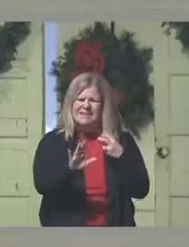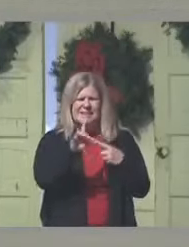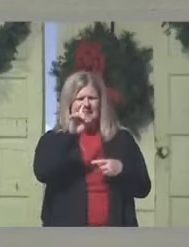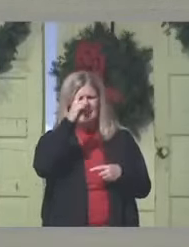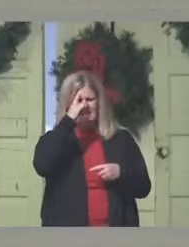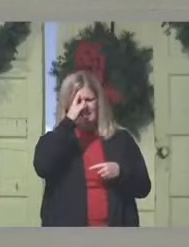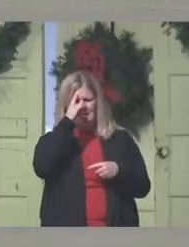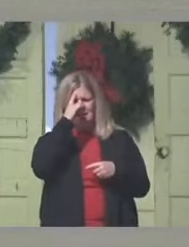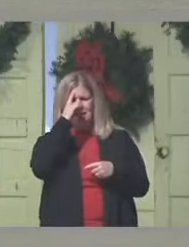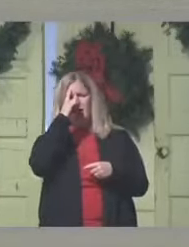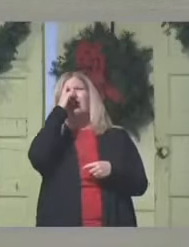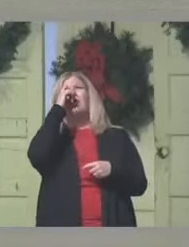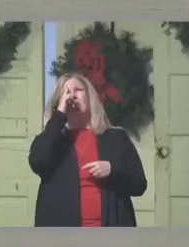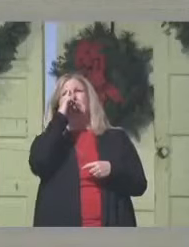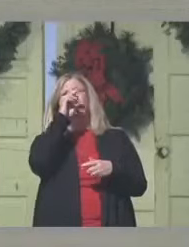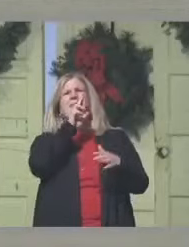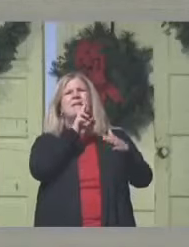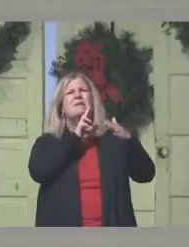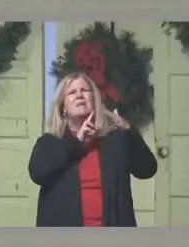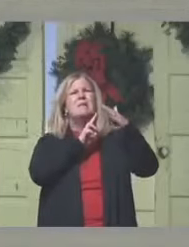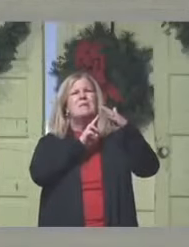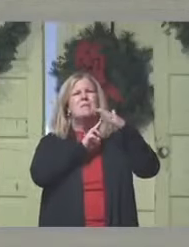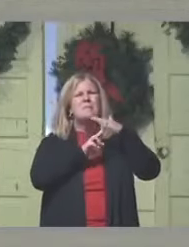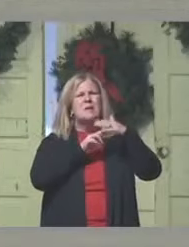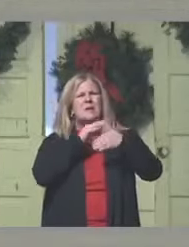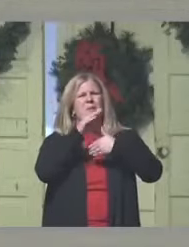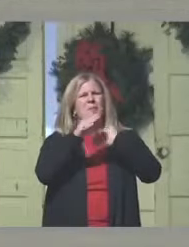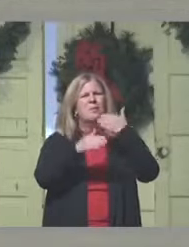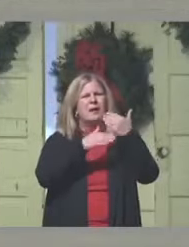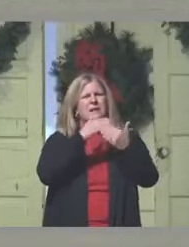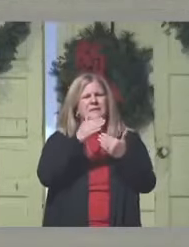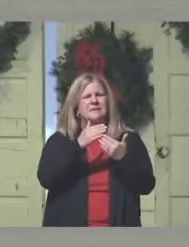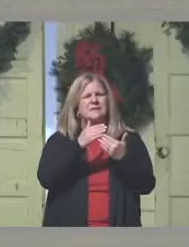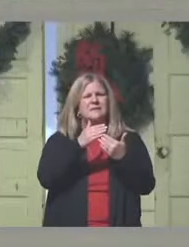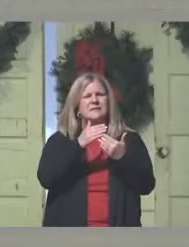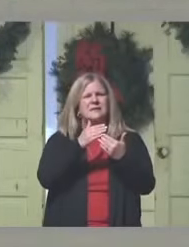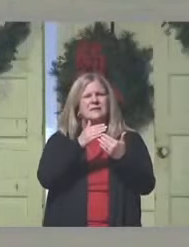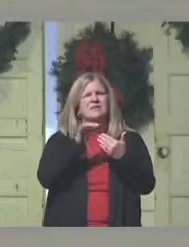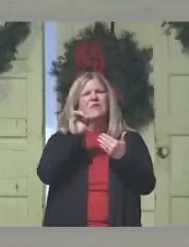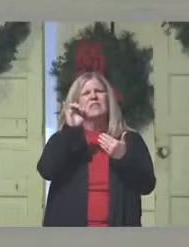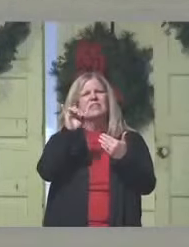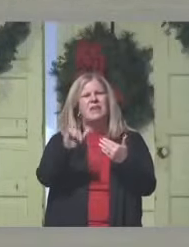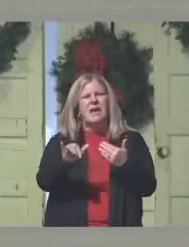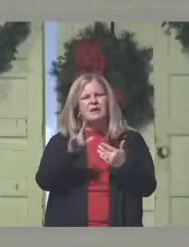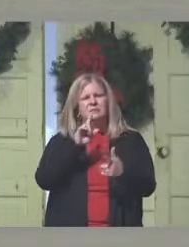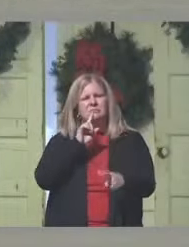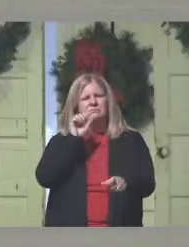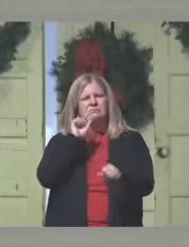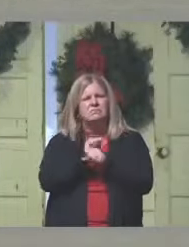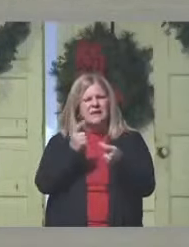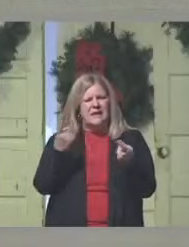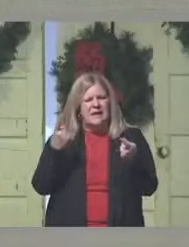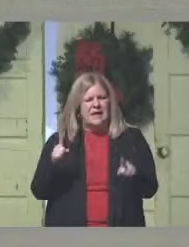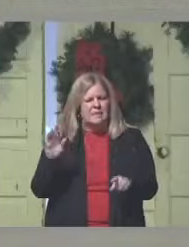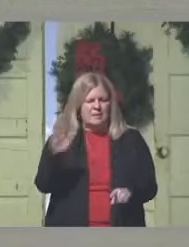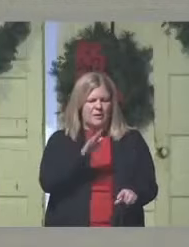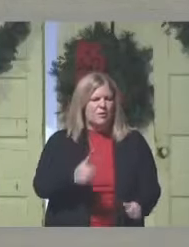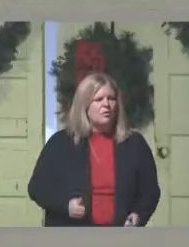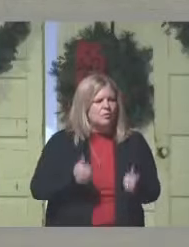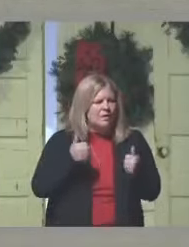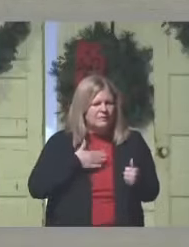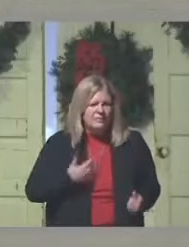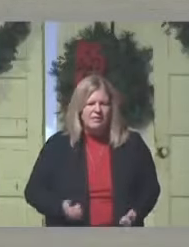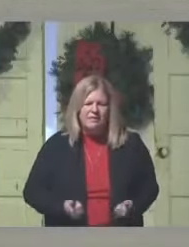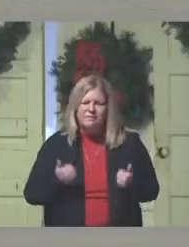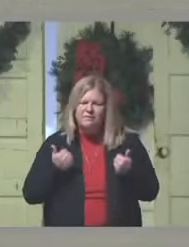exceedingly humbling process for God that was involved in making this a living reality in your life and